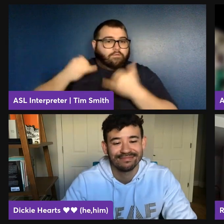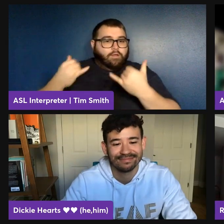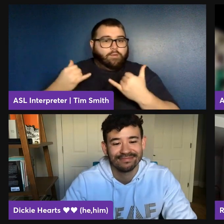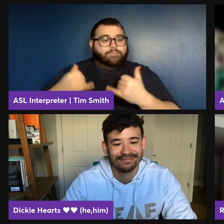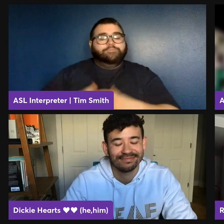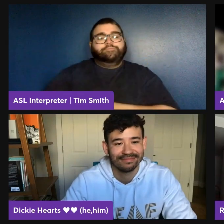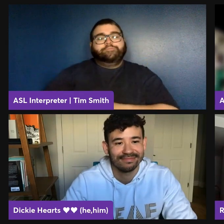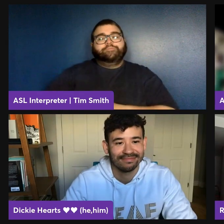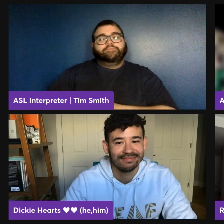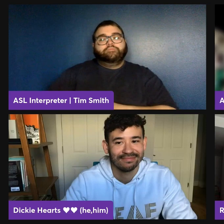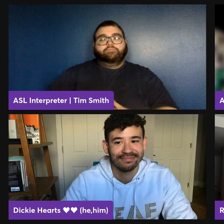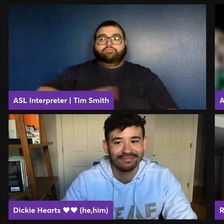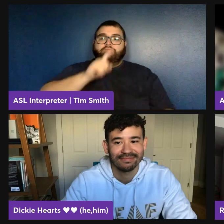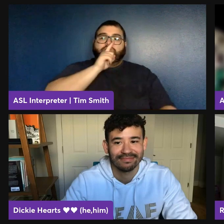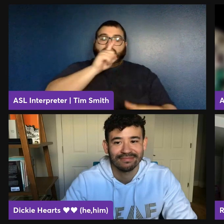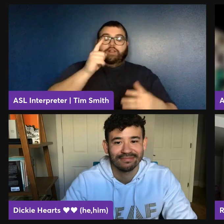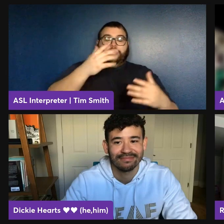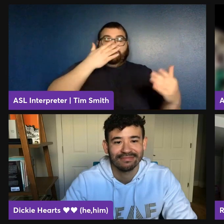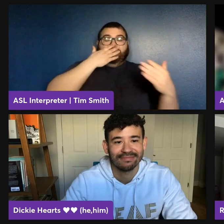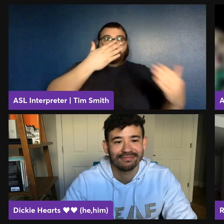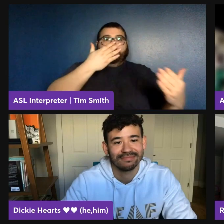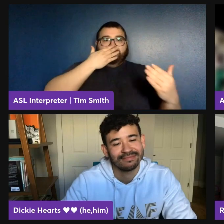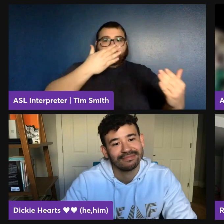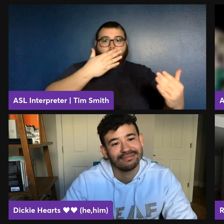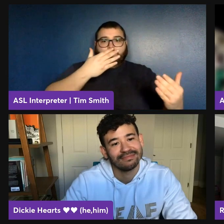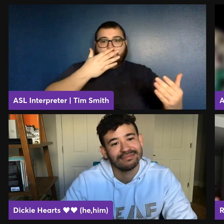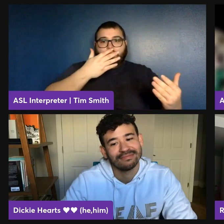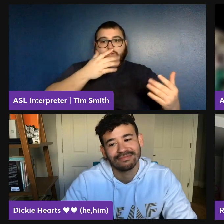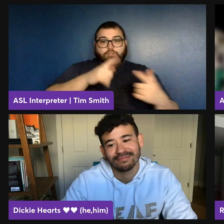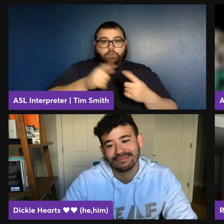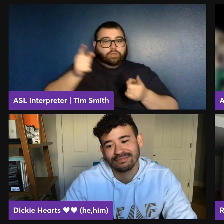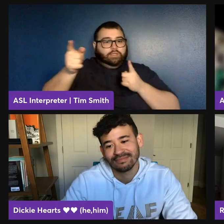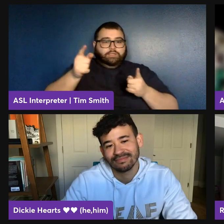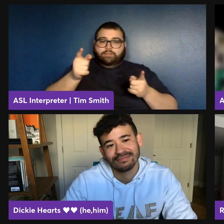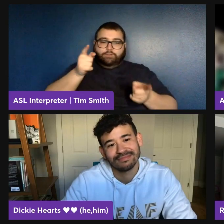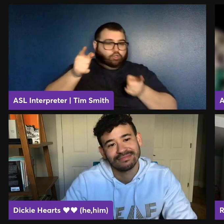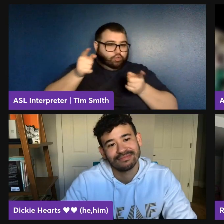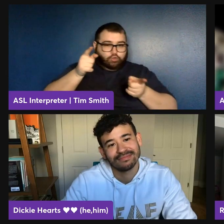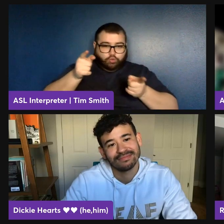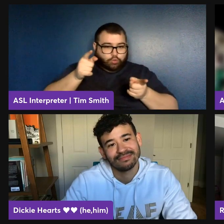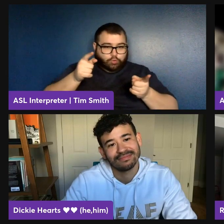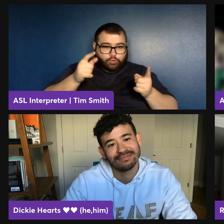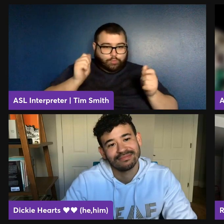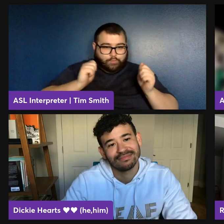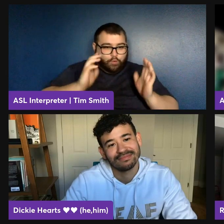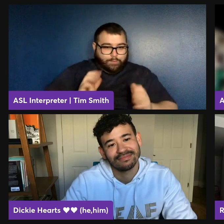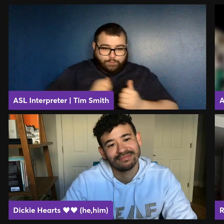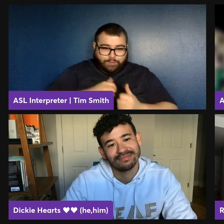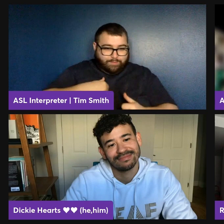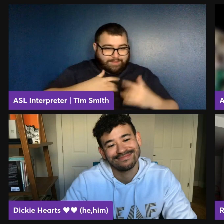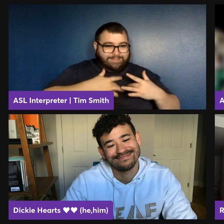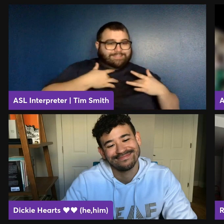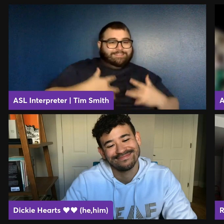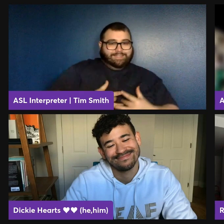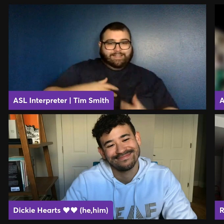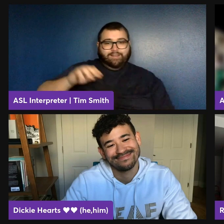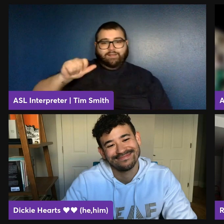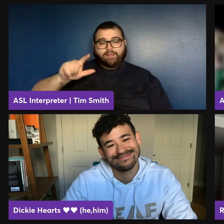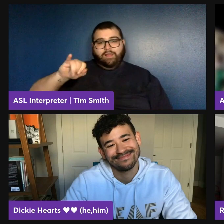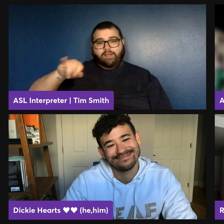And I'm really, really grateful to these two performers with me, Dickie and Alejandra, for coming